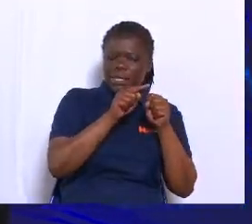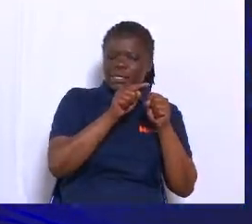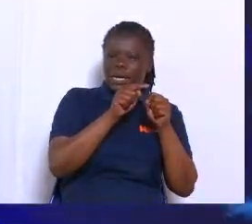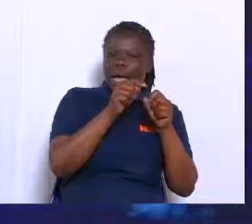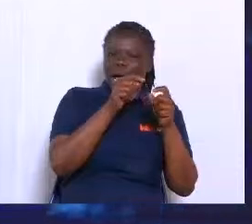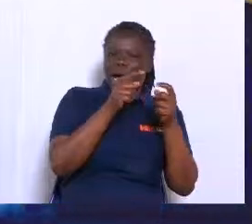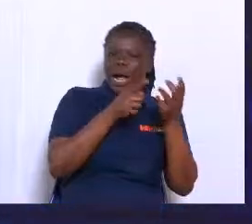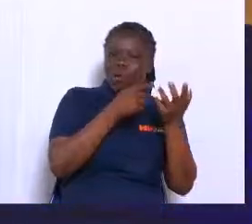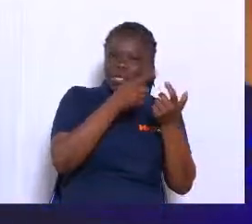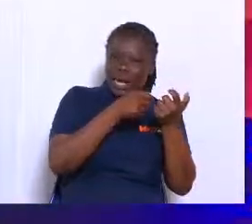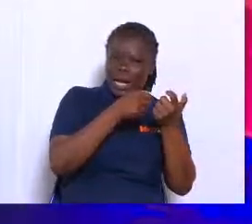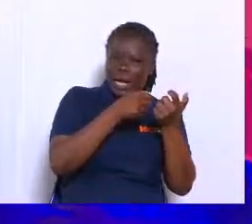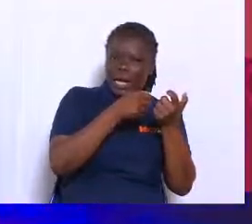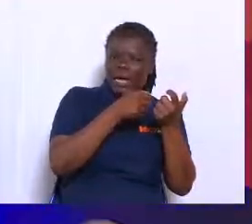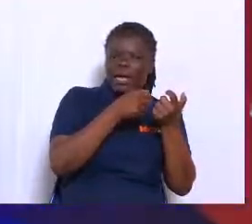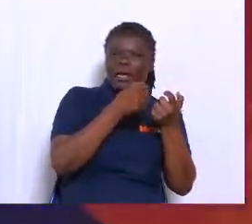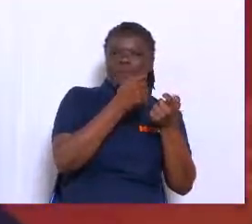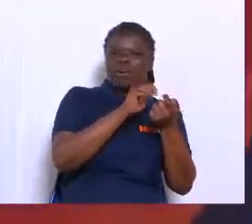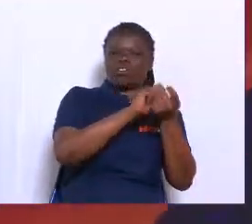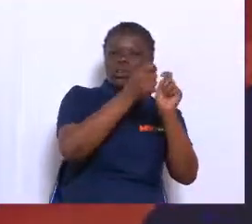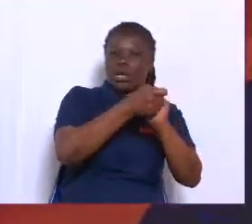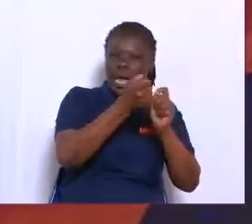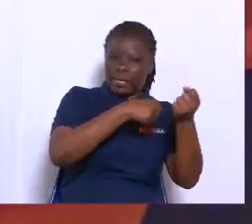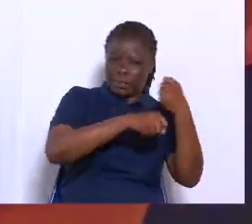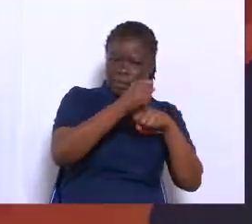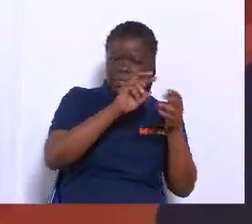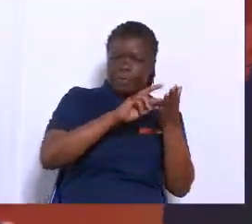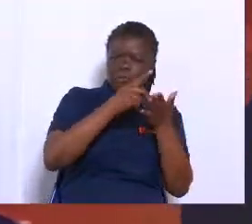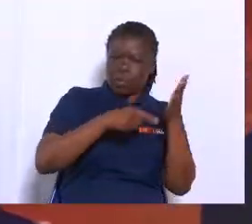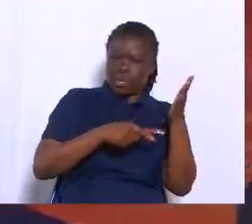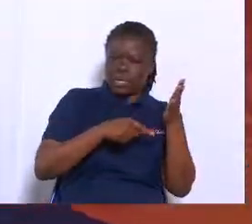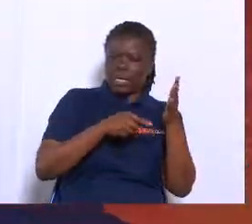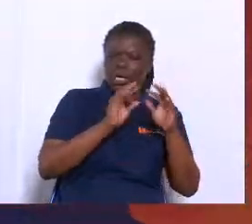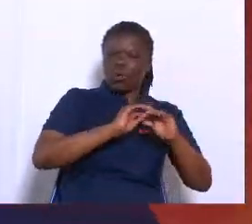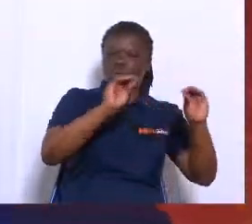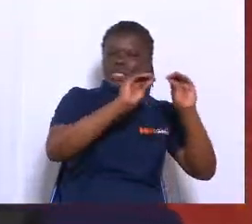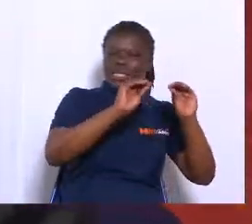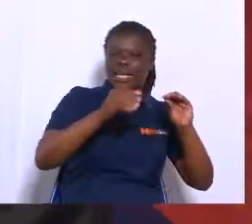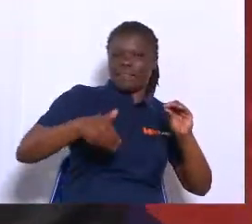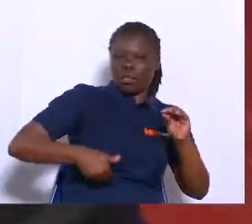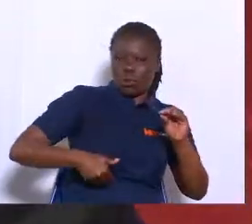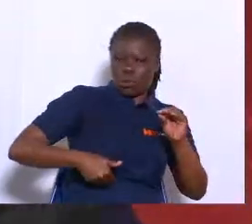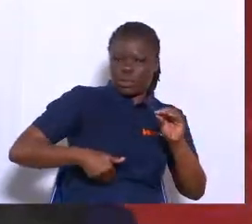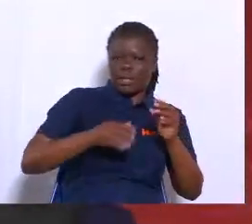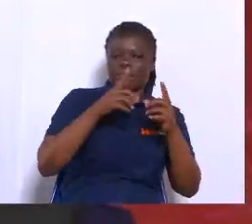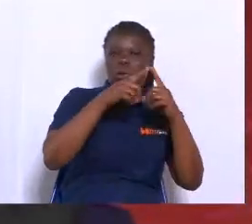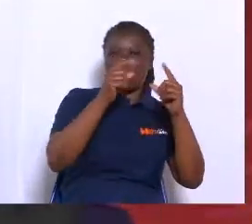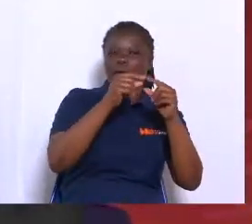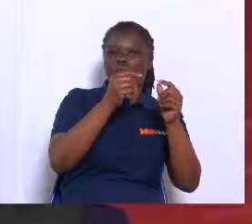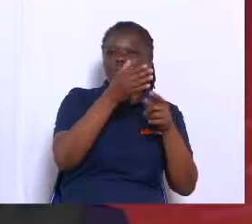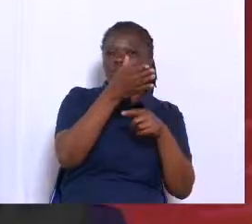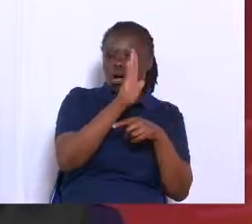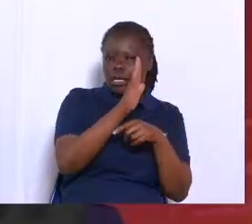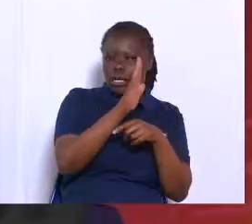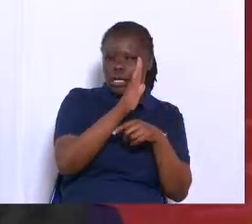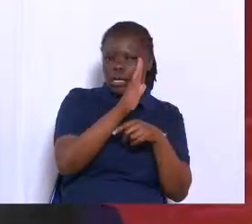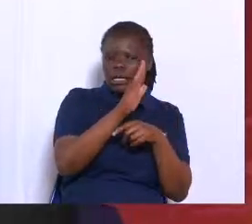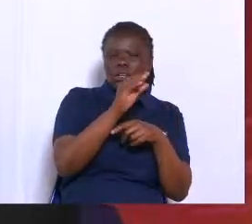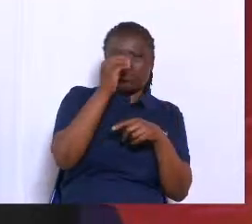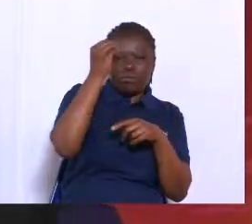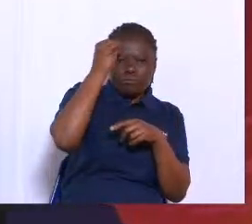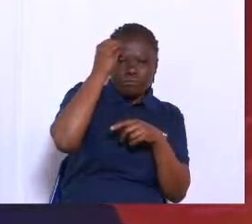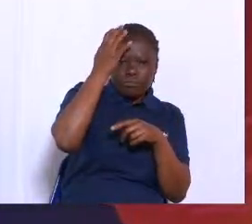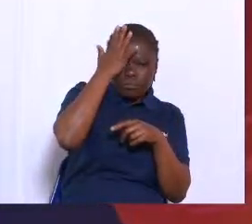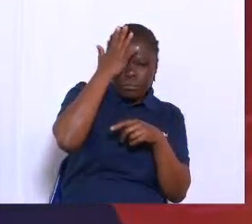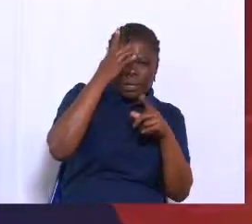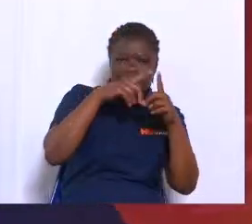counter-revolutionary activities? He was teaching youth the Word of God. He was teaching youth to memorize the Word of